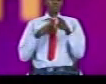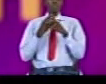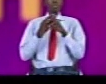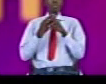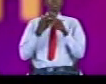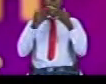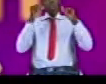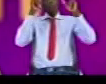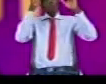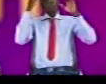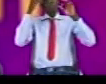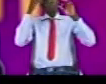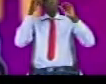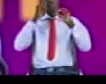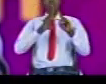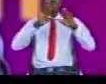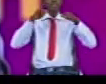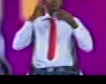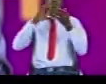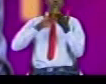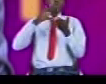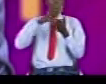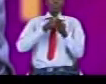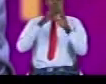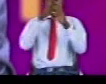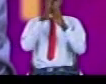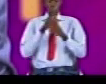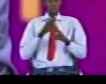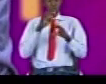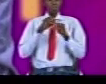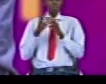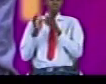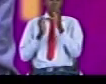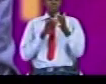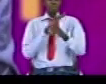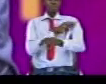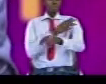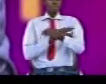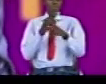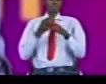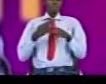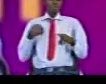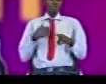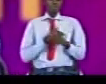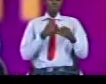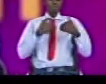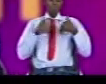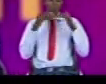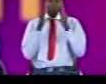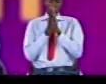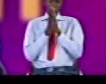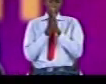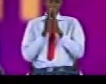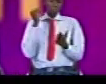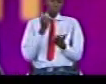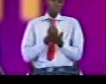honor. When Jesus' mighty name we pray, amen.